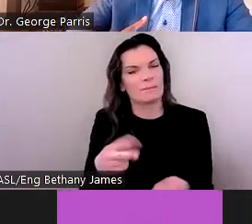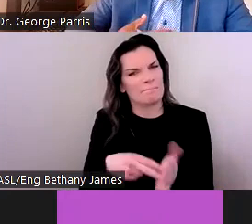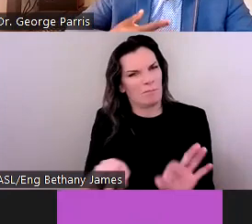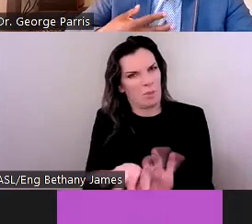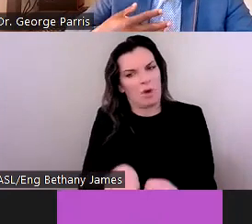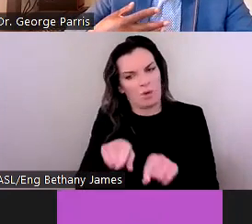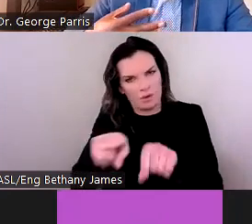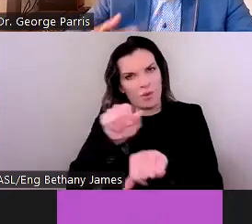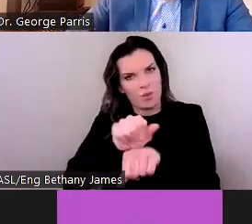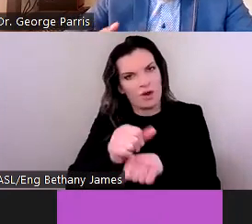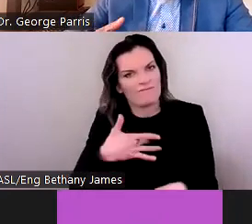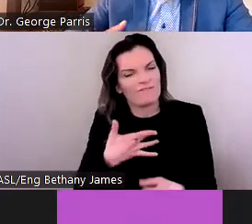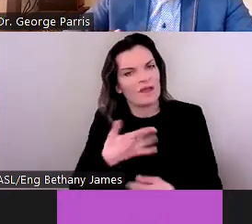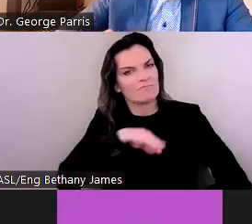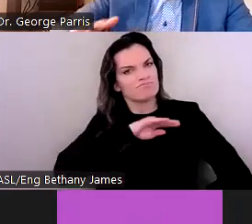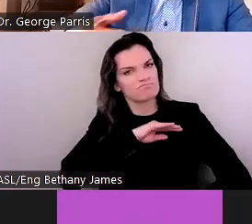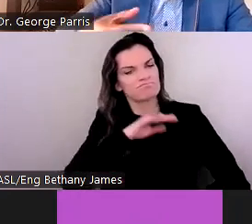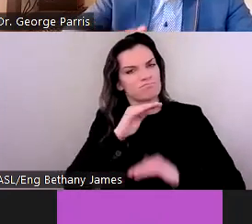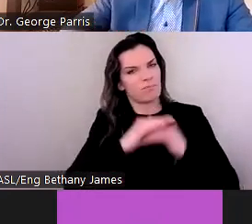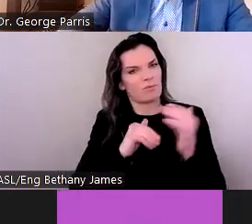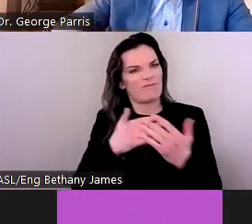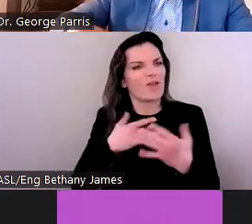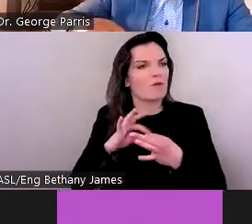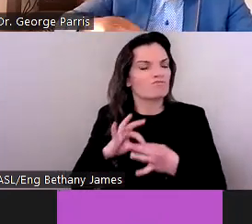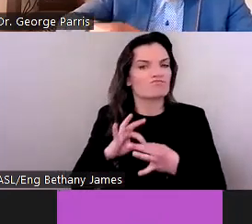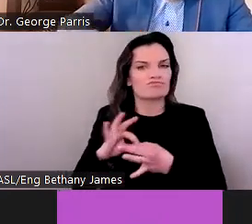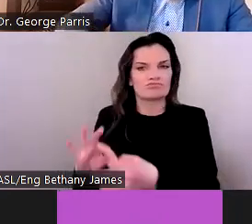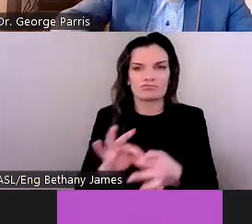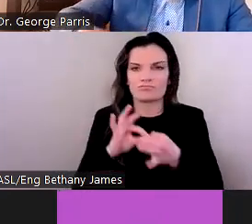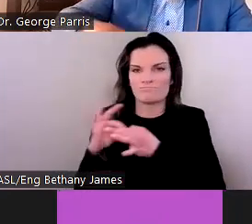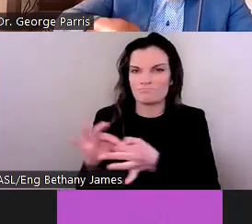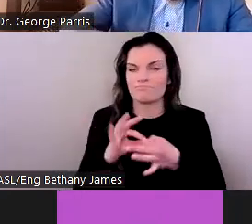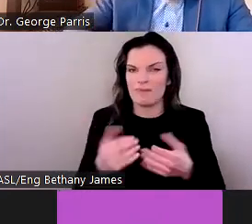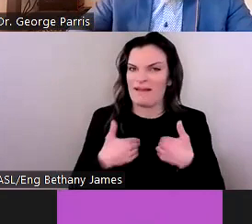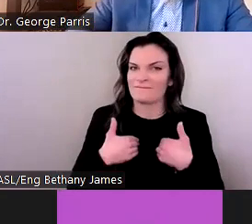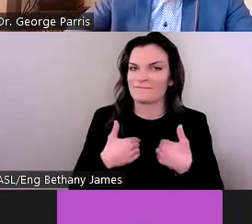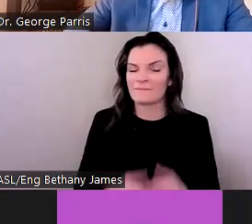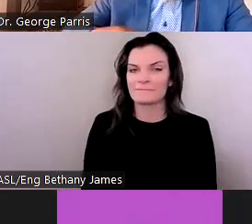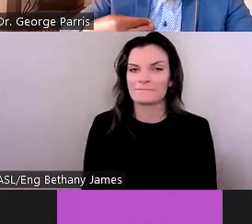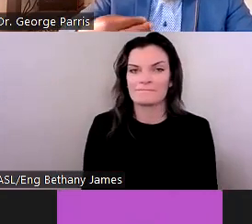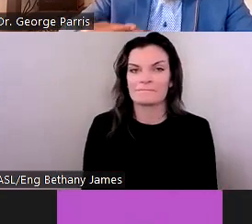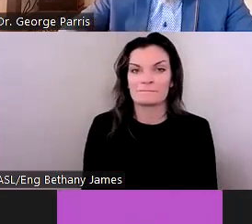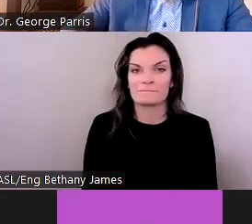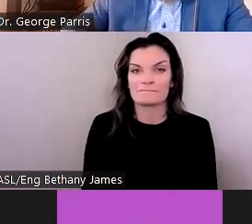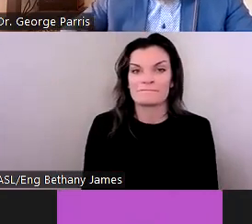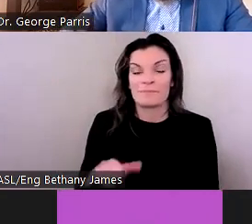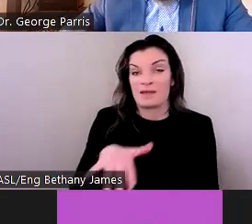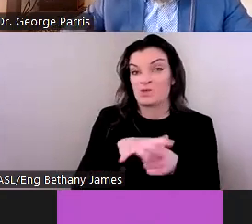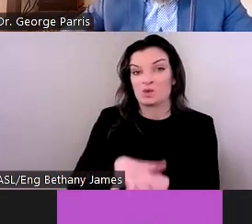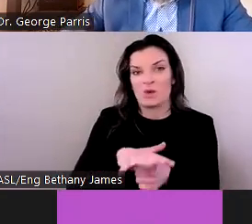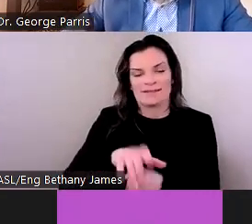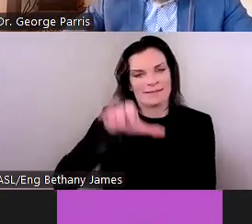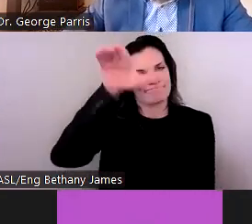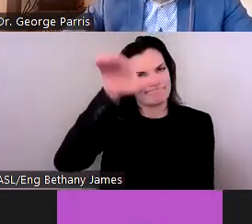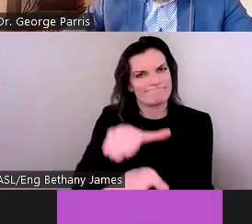if people feel that they belong at work, it decreases the stress levels and increases